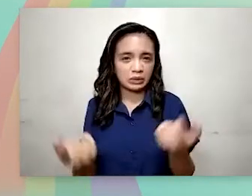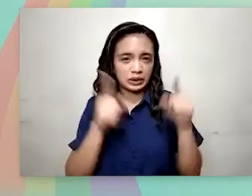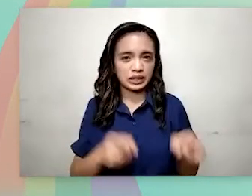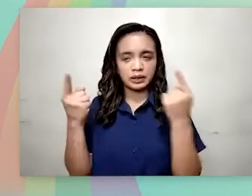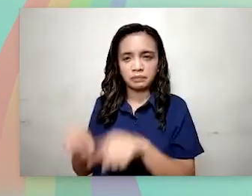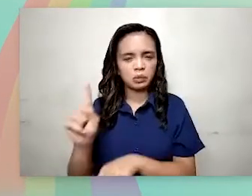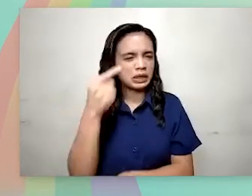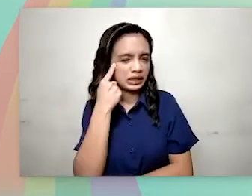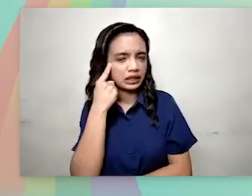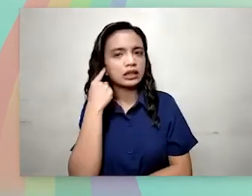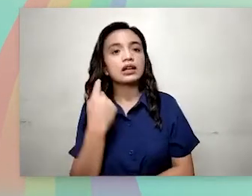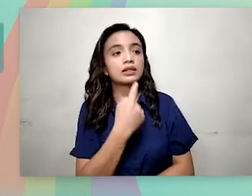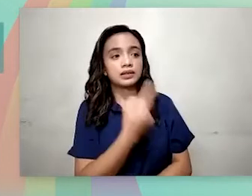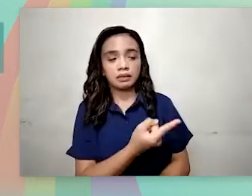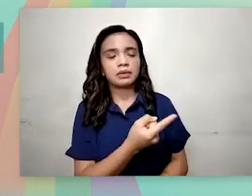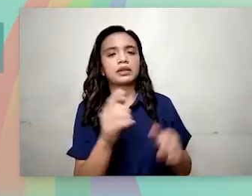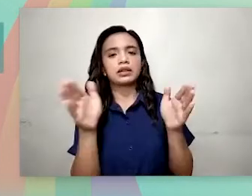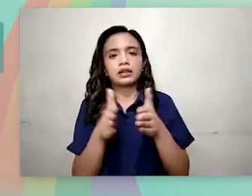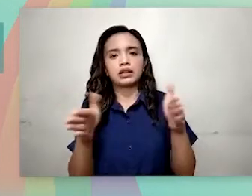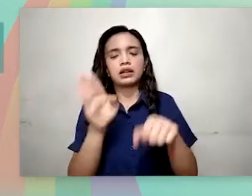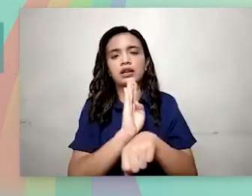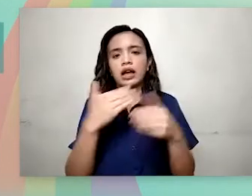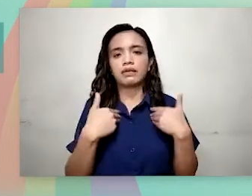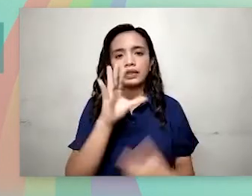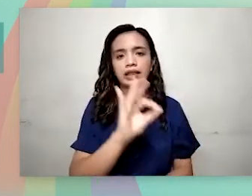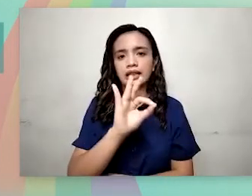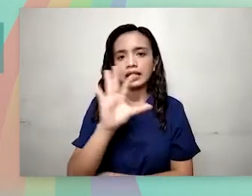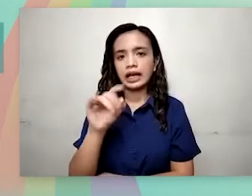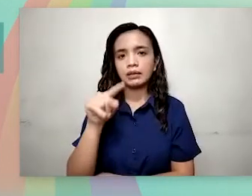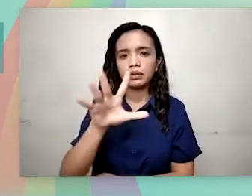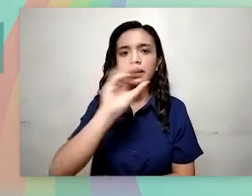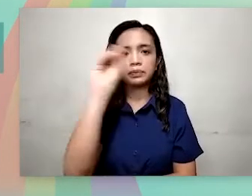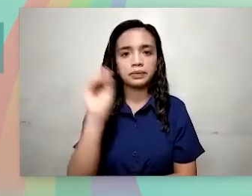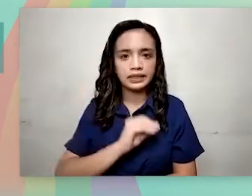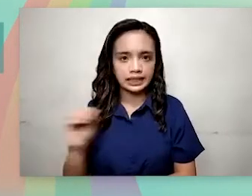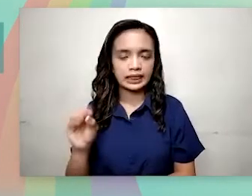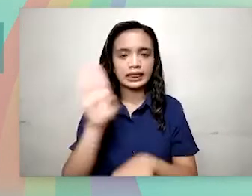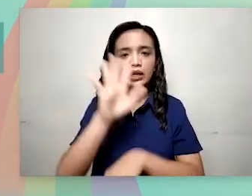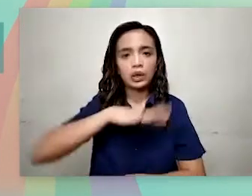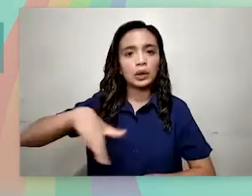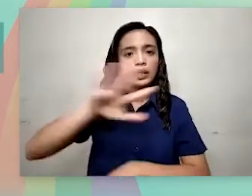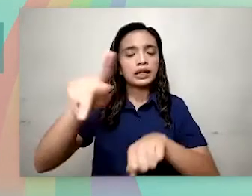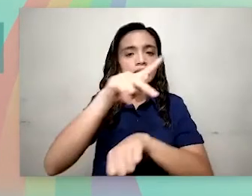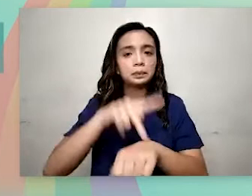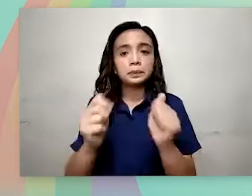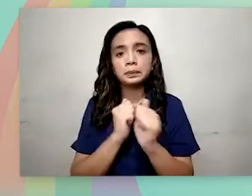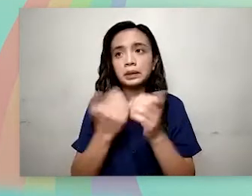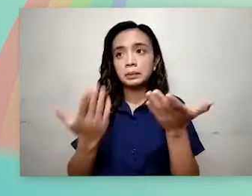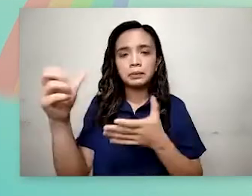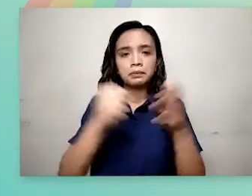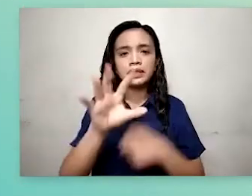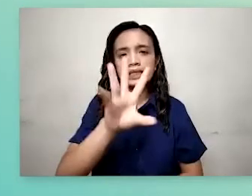during disruptive events? What do you think? Well, UNDP reports that MSMEs comprise 99.5% of business establishments